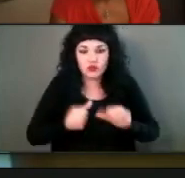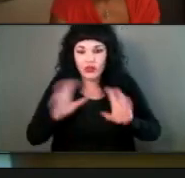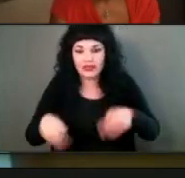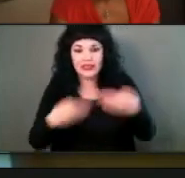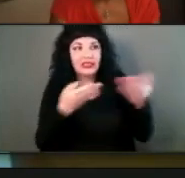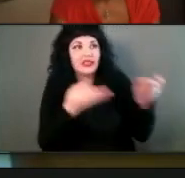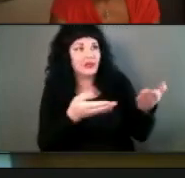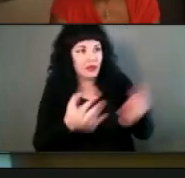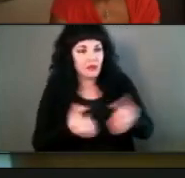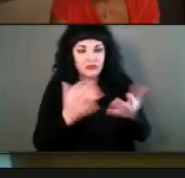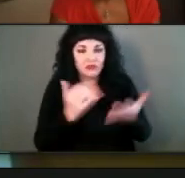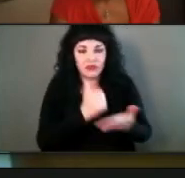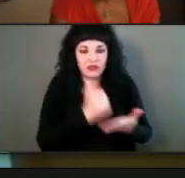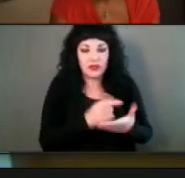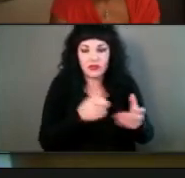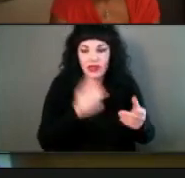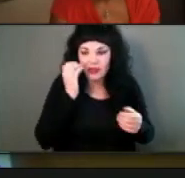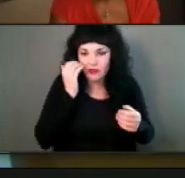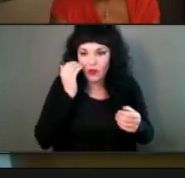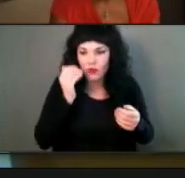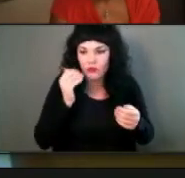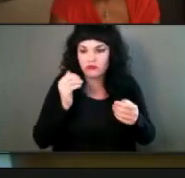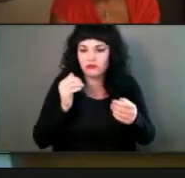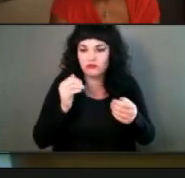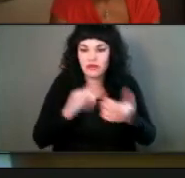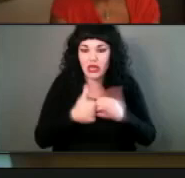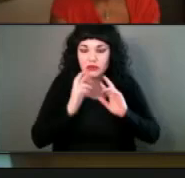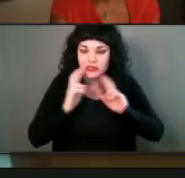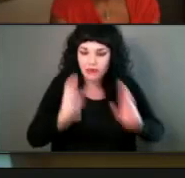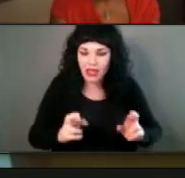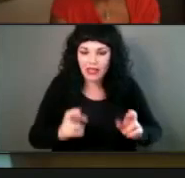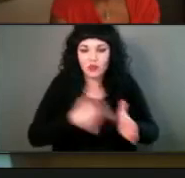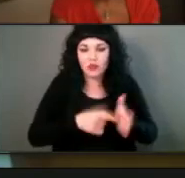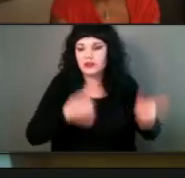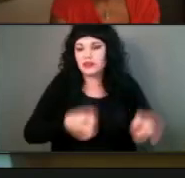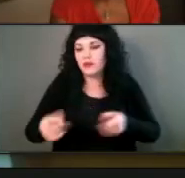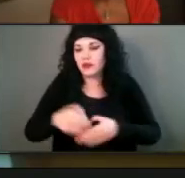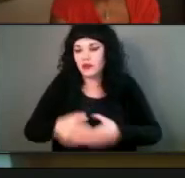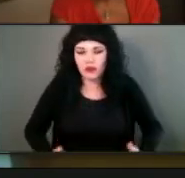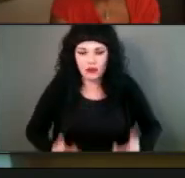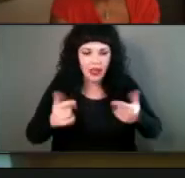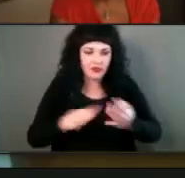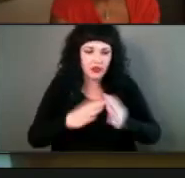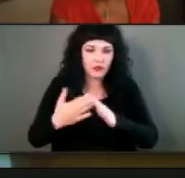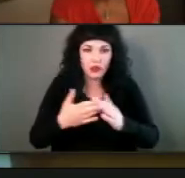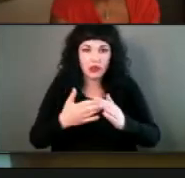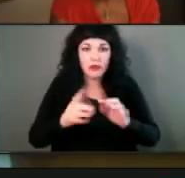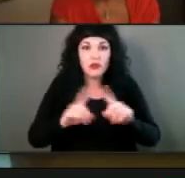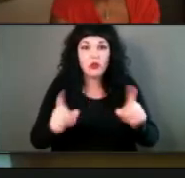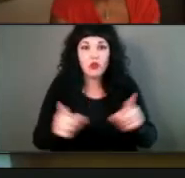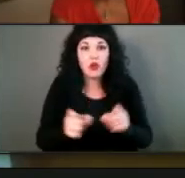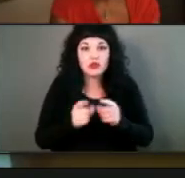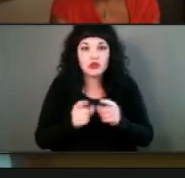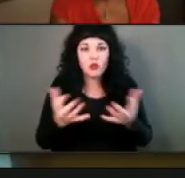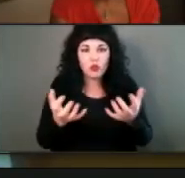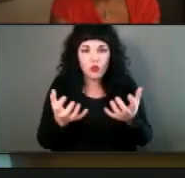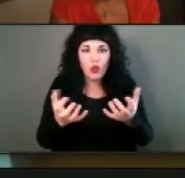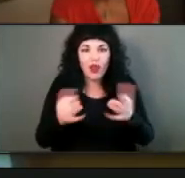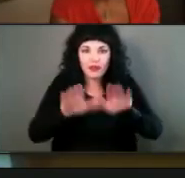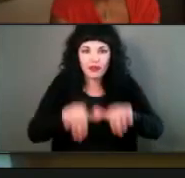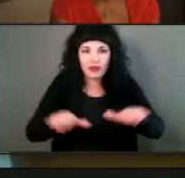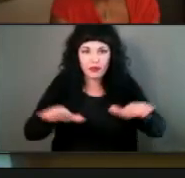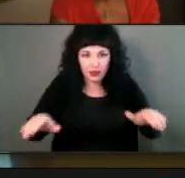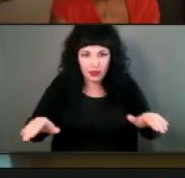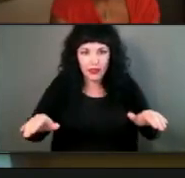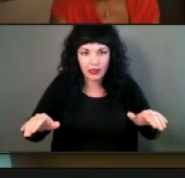on in their lives and in their communities, but also be as ready as they can when they return to their